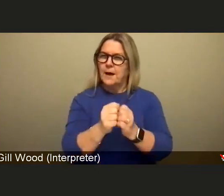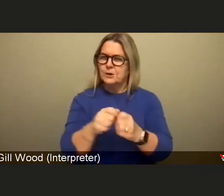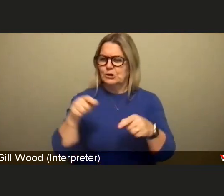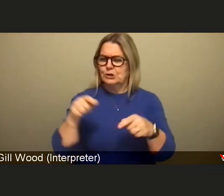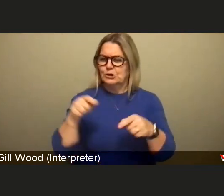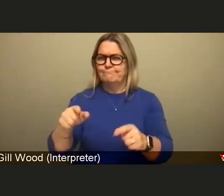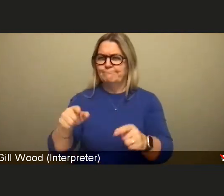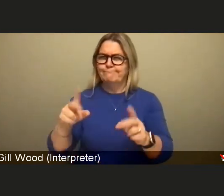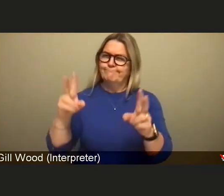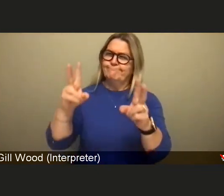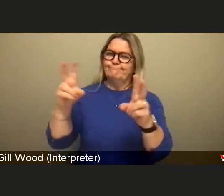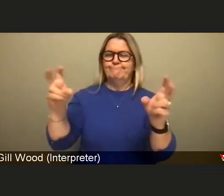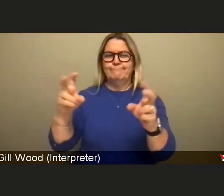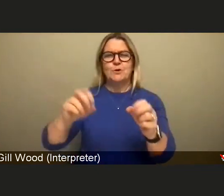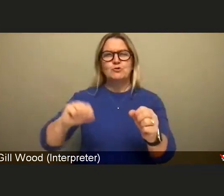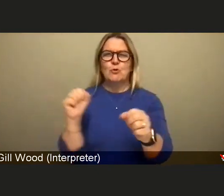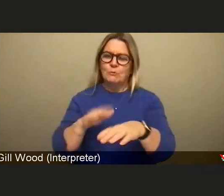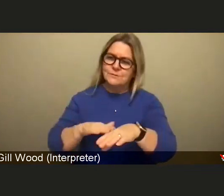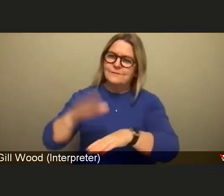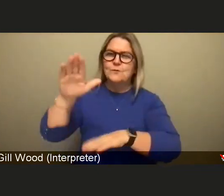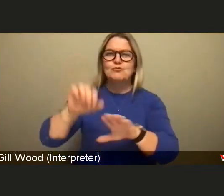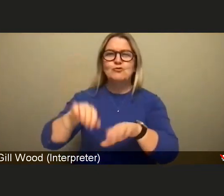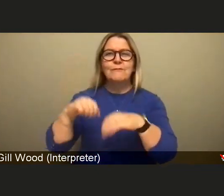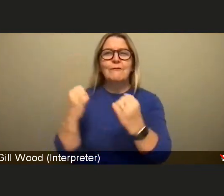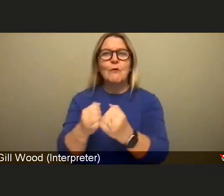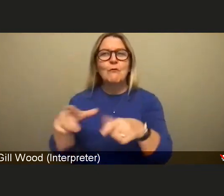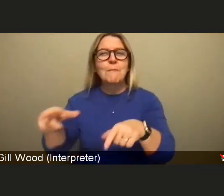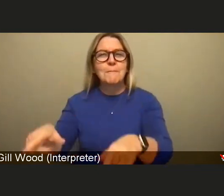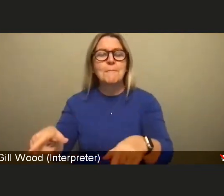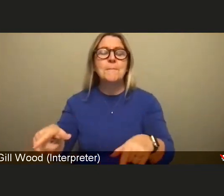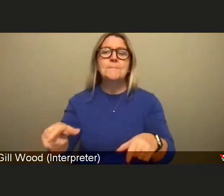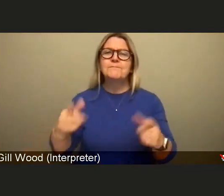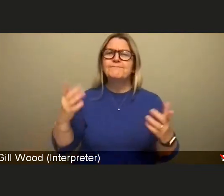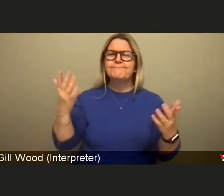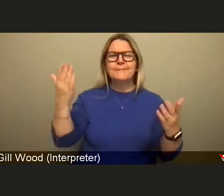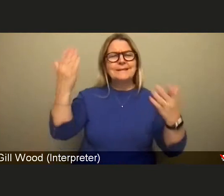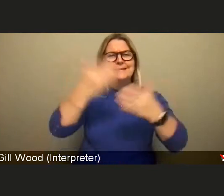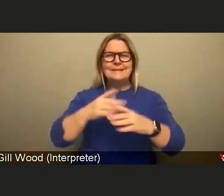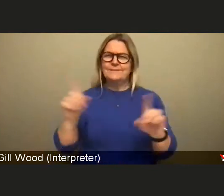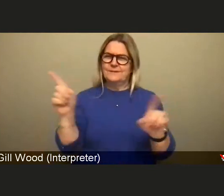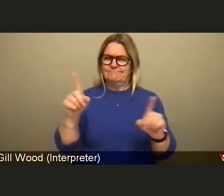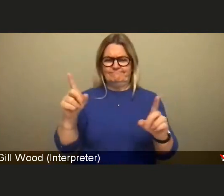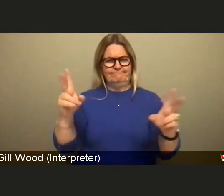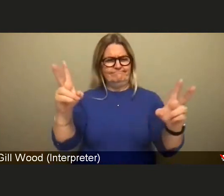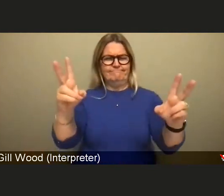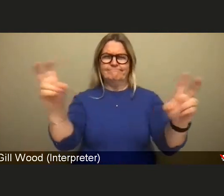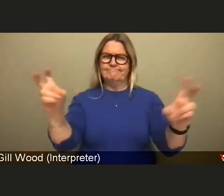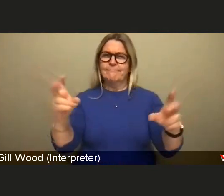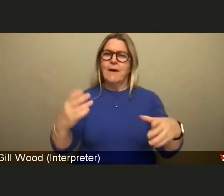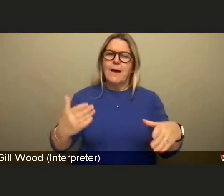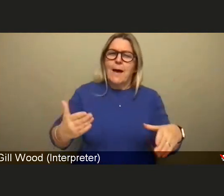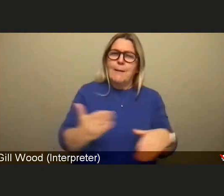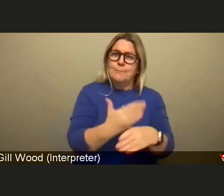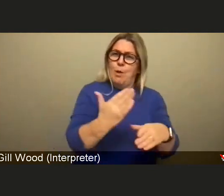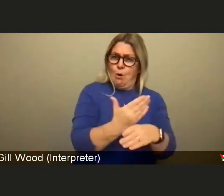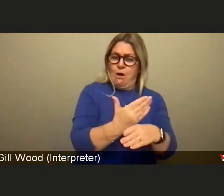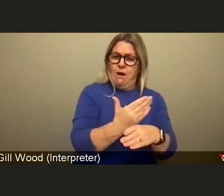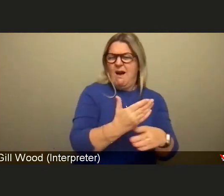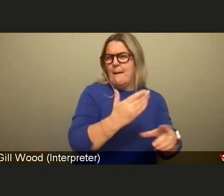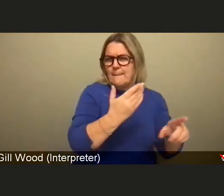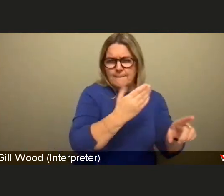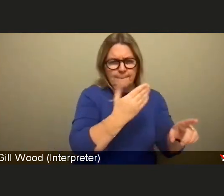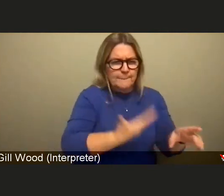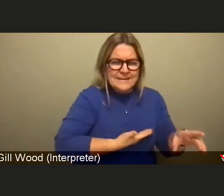Forum. This evening's panel is titled Employerability versus Employability and is held in partnership with